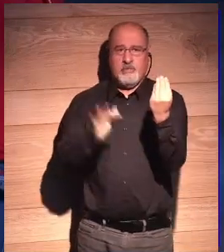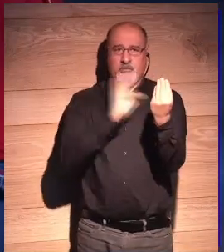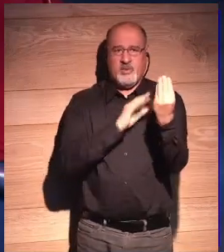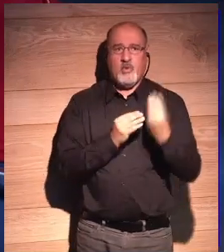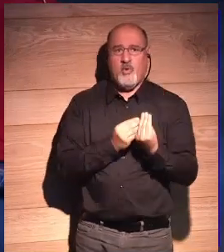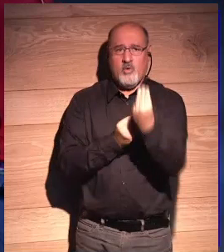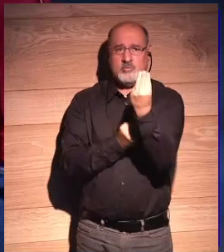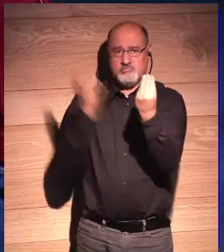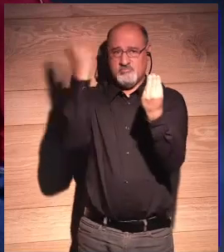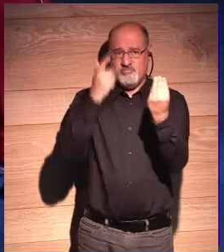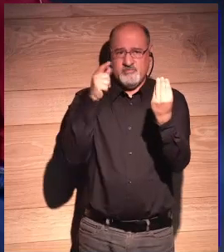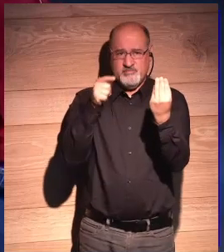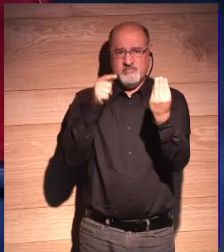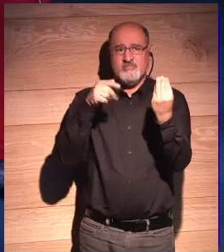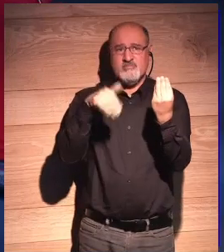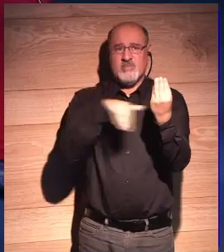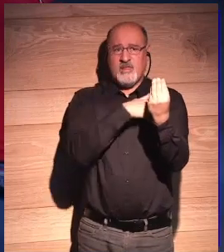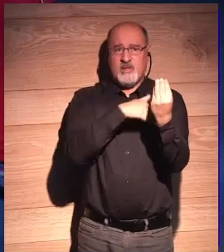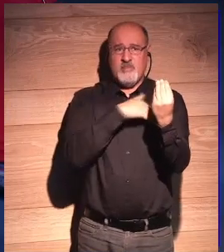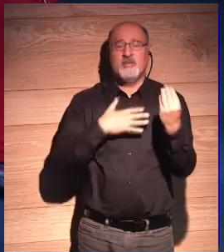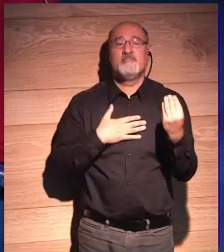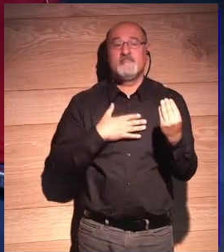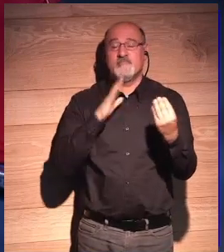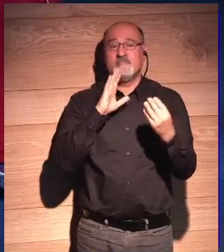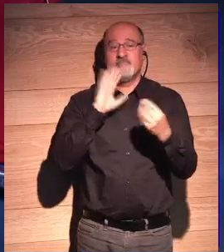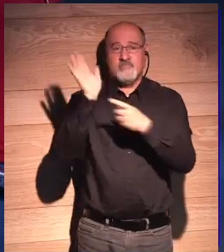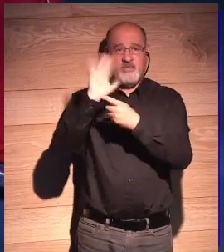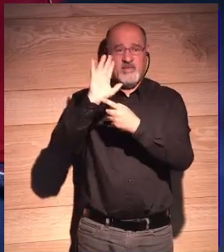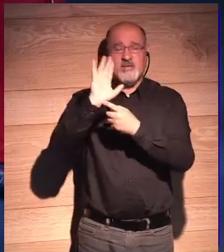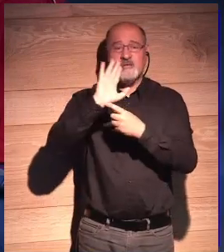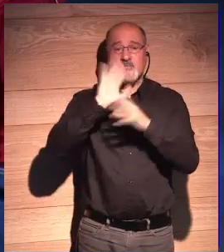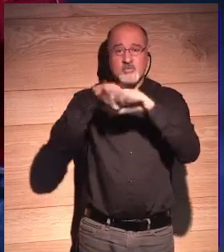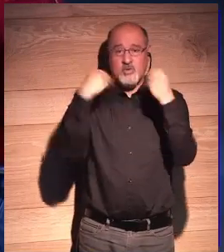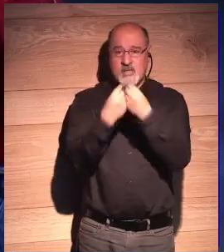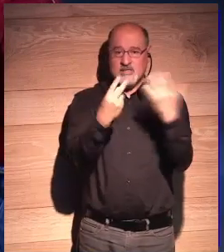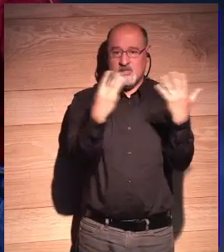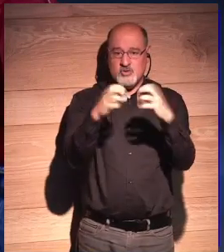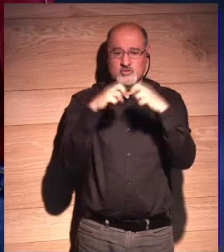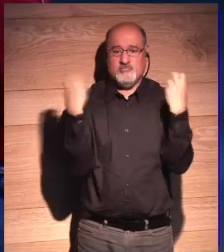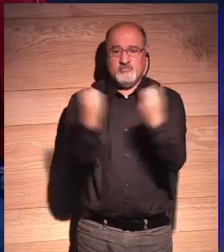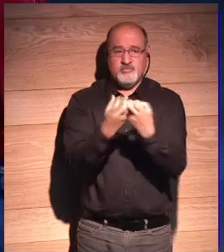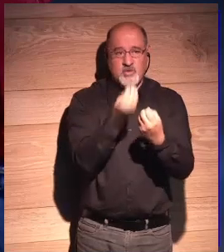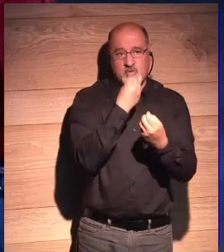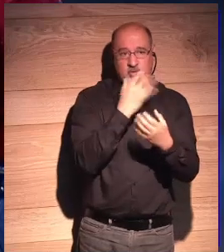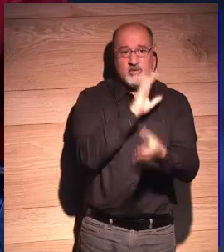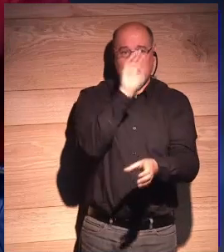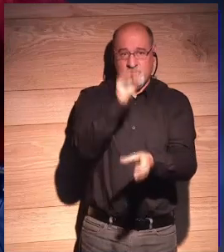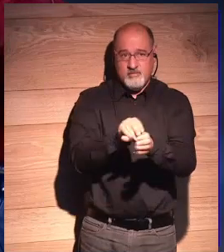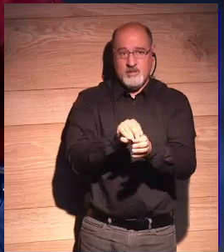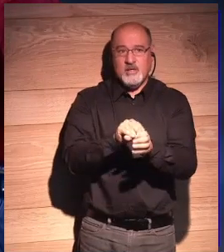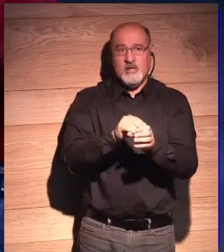And they have these tables that hold maybe 7 or 8 people. And you actually like draw your name out of a hat to see who you sit